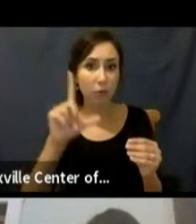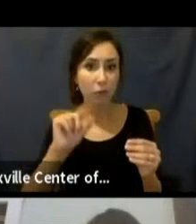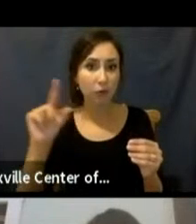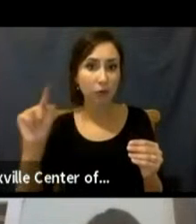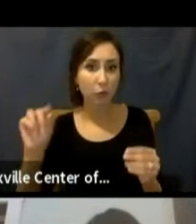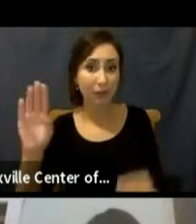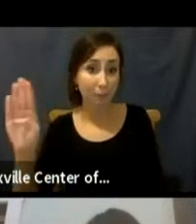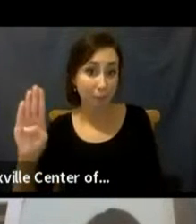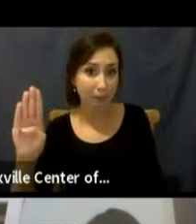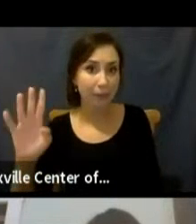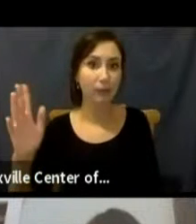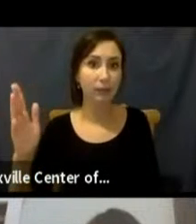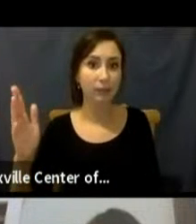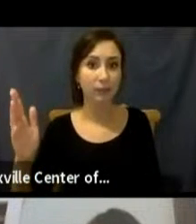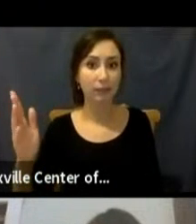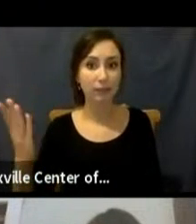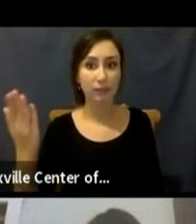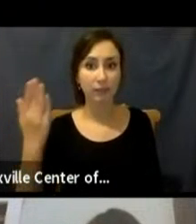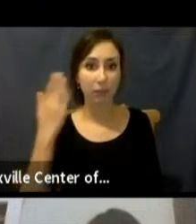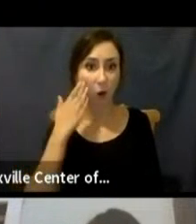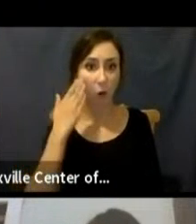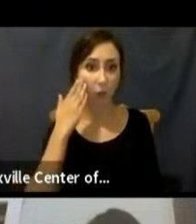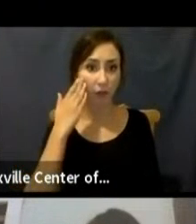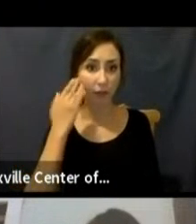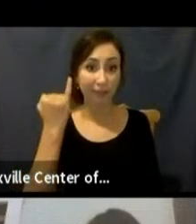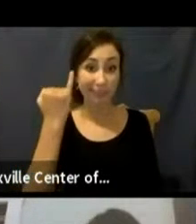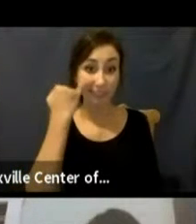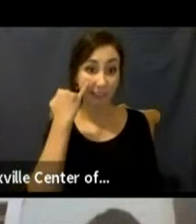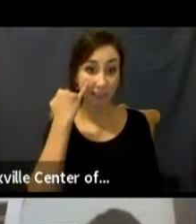2020B? Knowing that if we